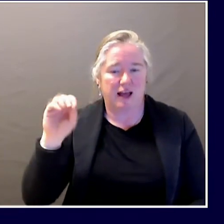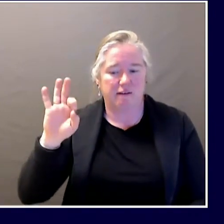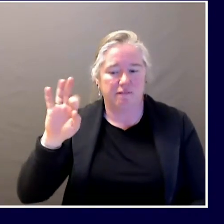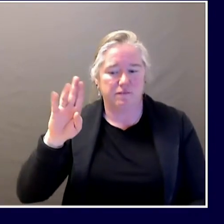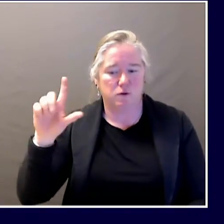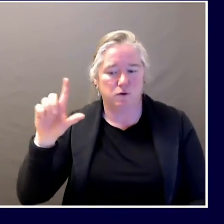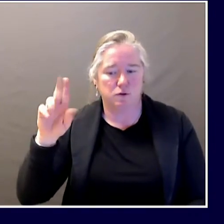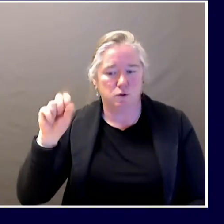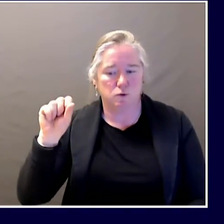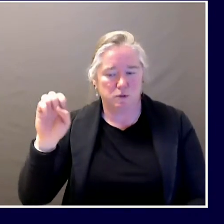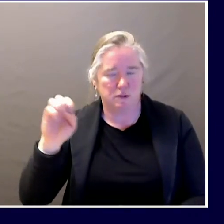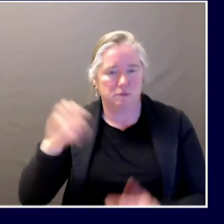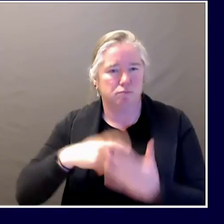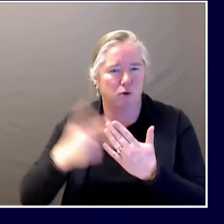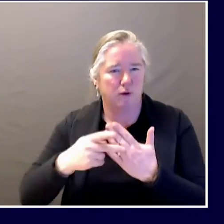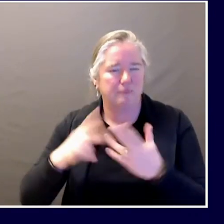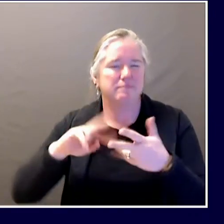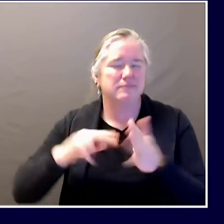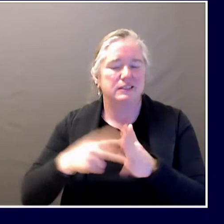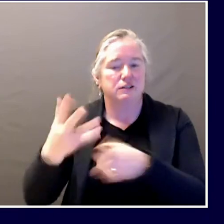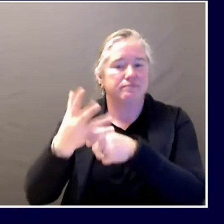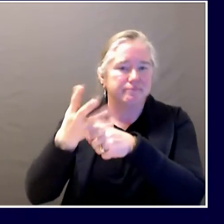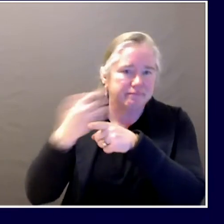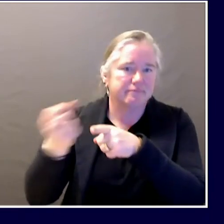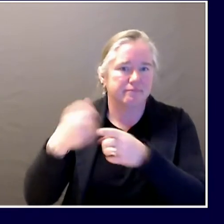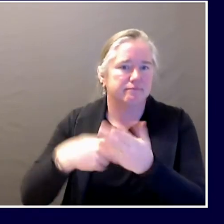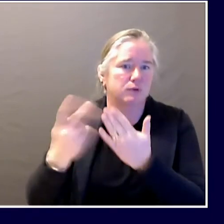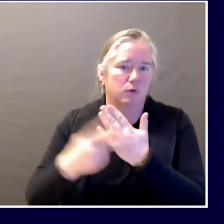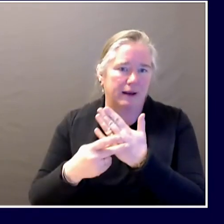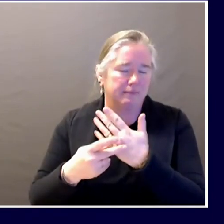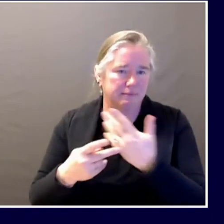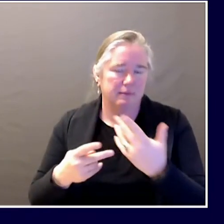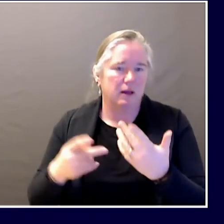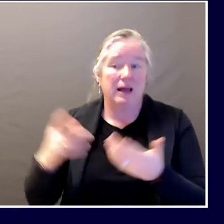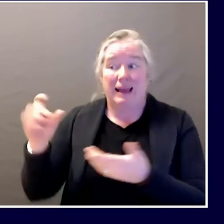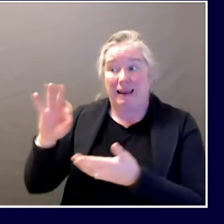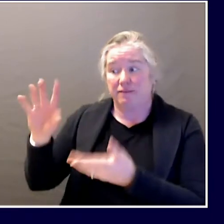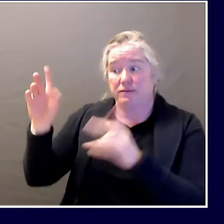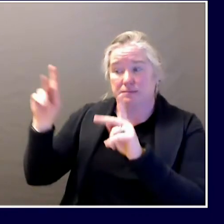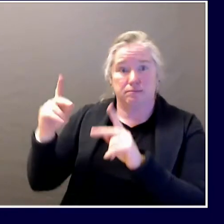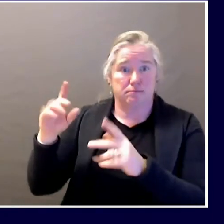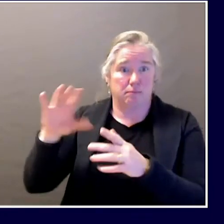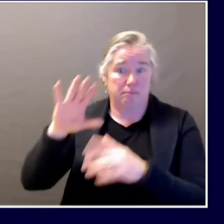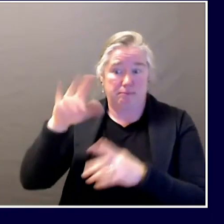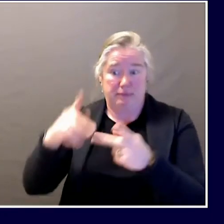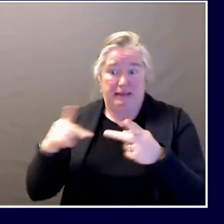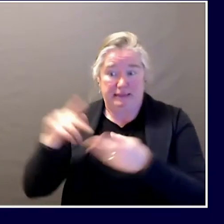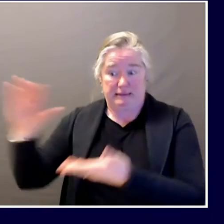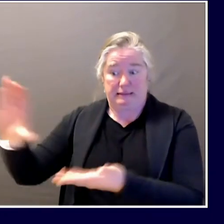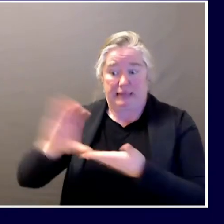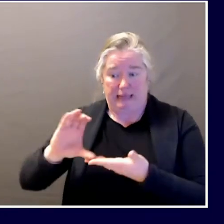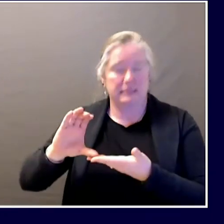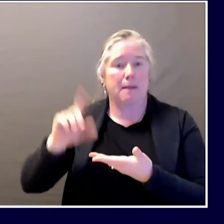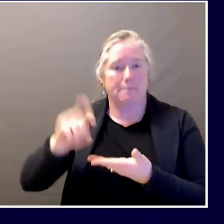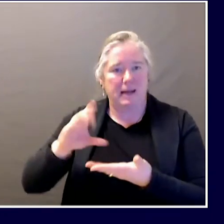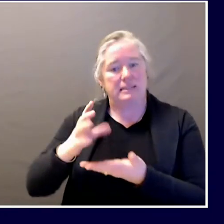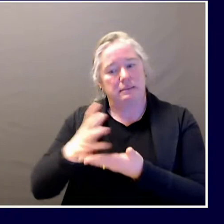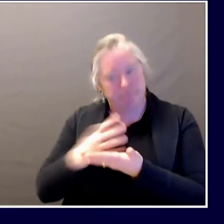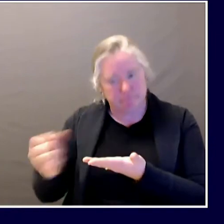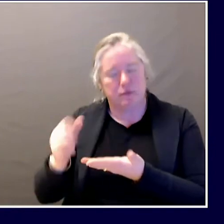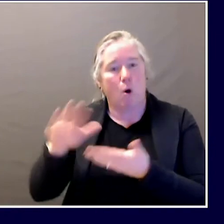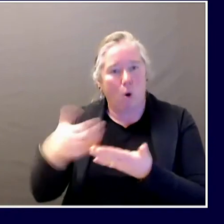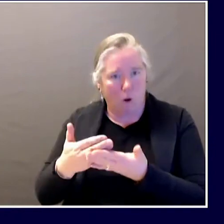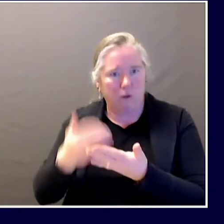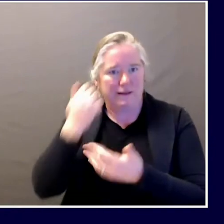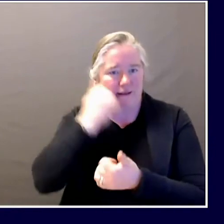waste. We've heard from some teachers who have been trying to schedule their appointments through the federal retail pharmacy program, some who have struggled to get